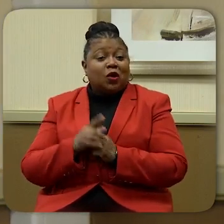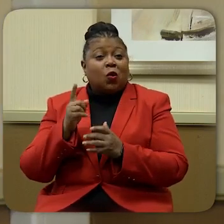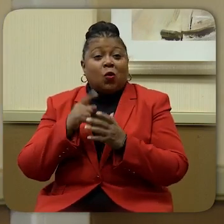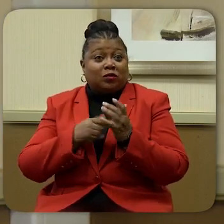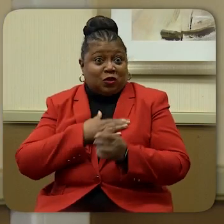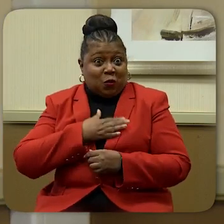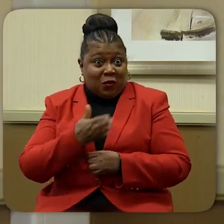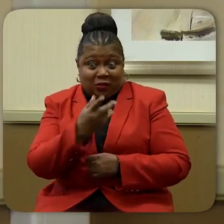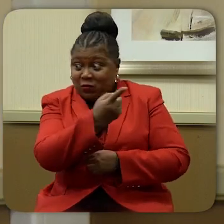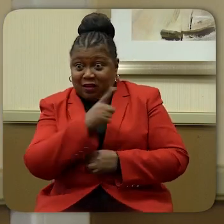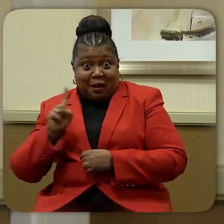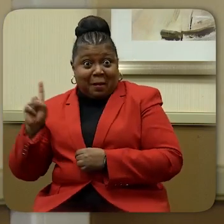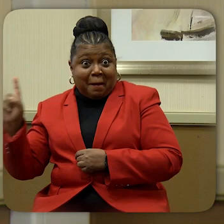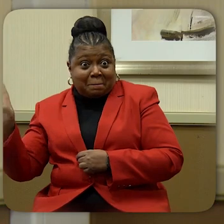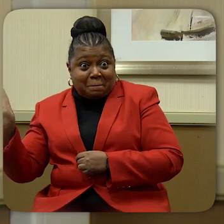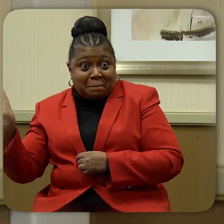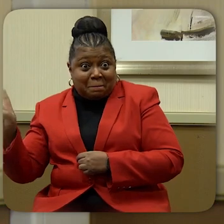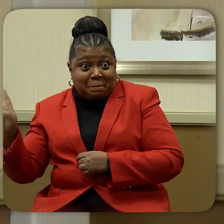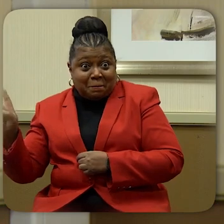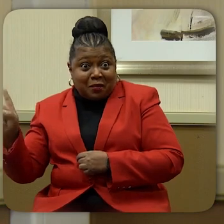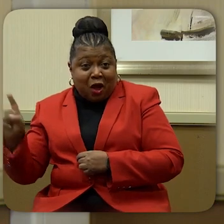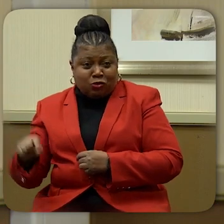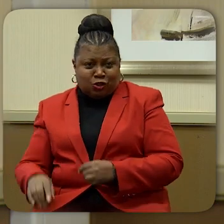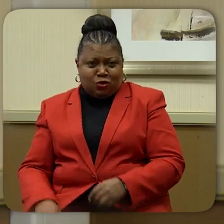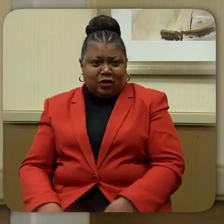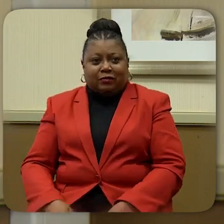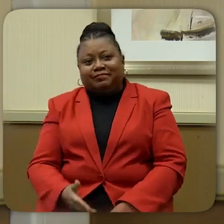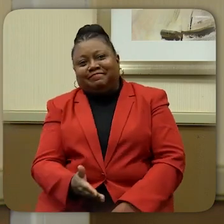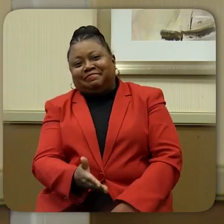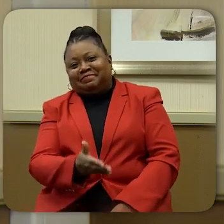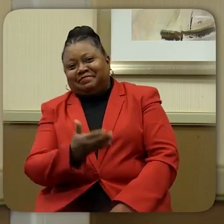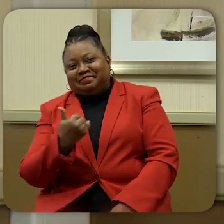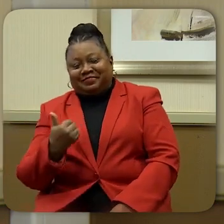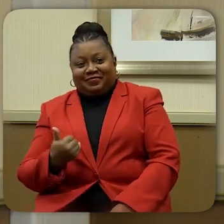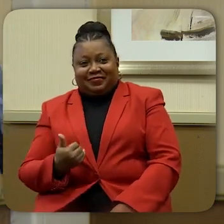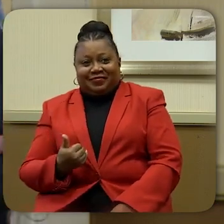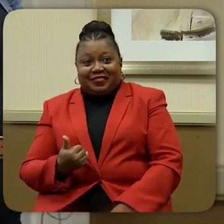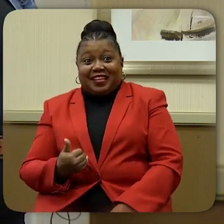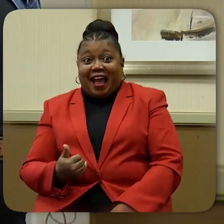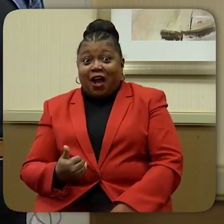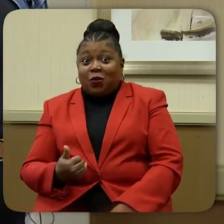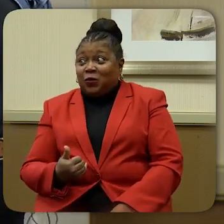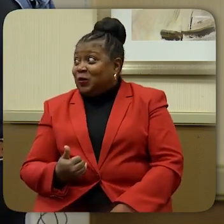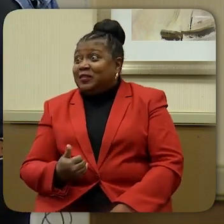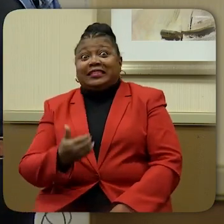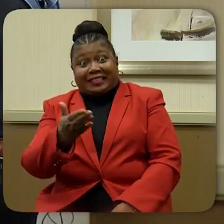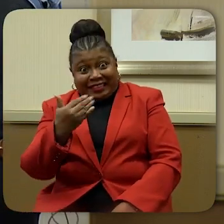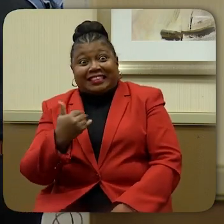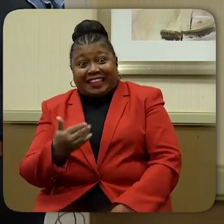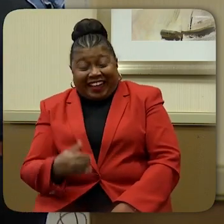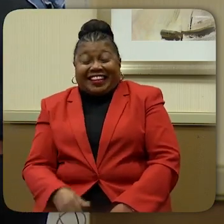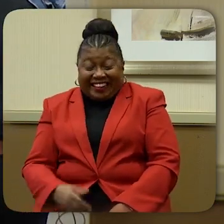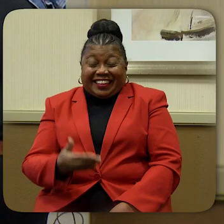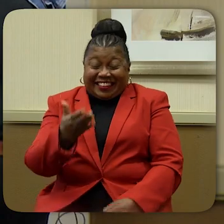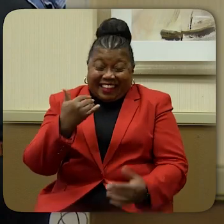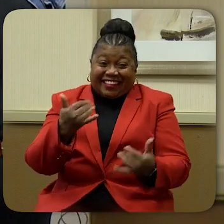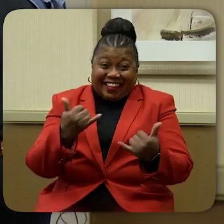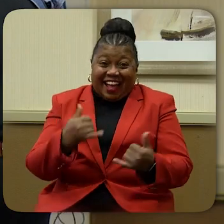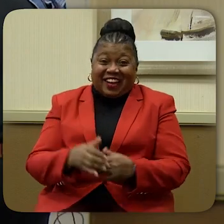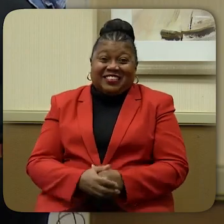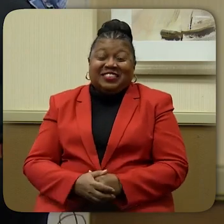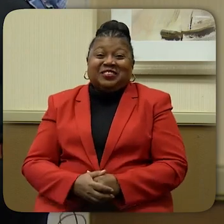Would you be willing to, do you want to come up? Oh, sure. Now?